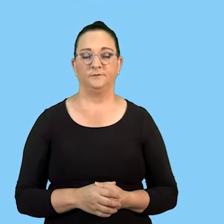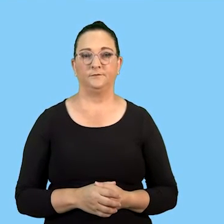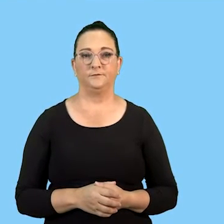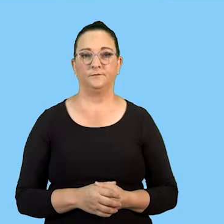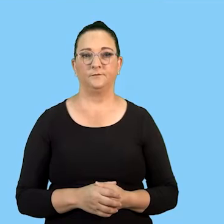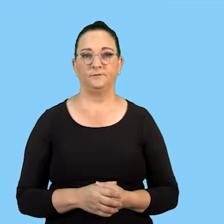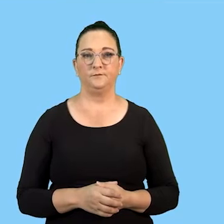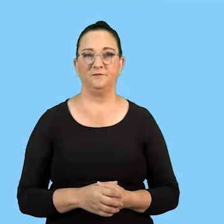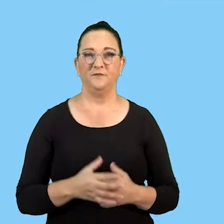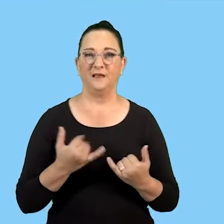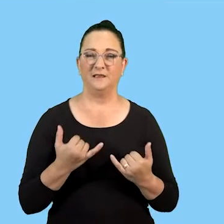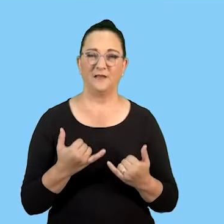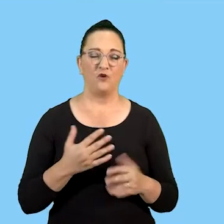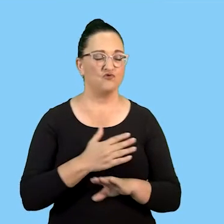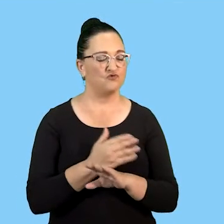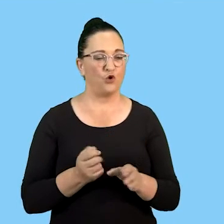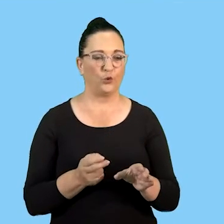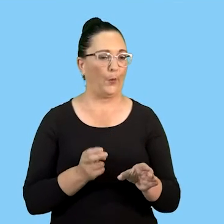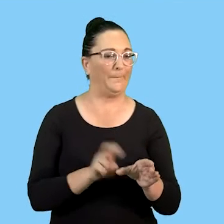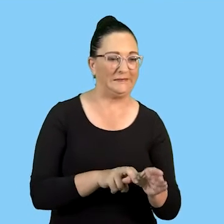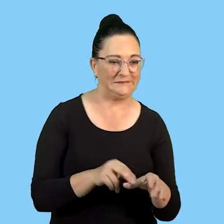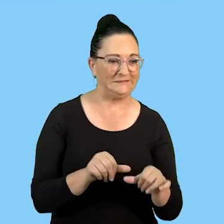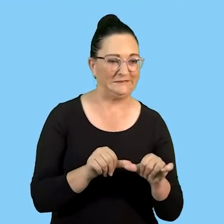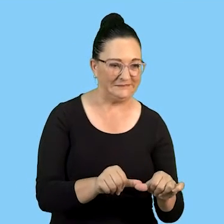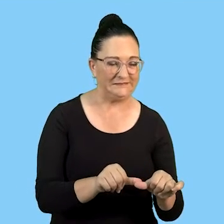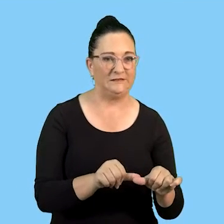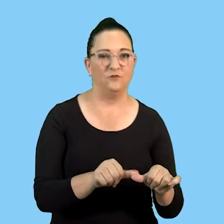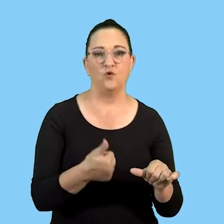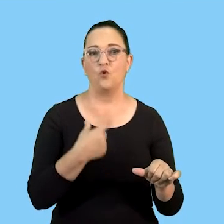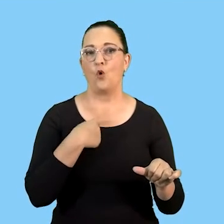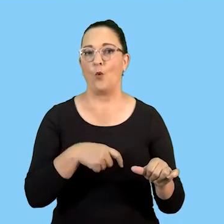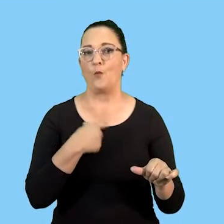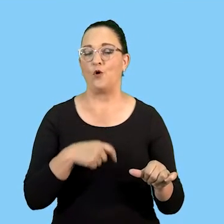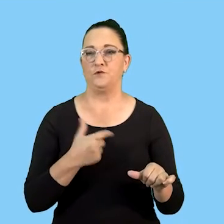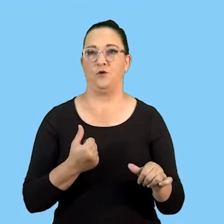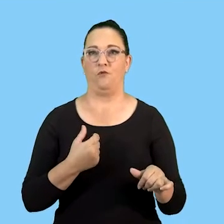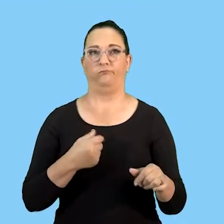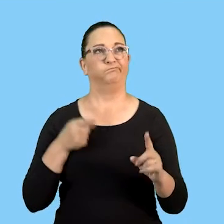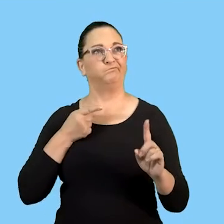commitment or distracted by personal objectives, which may lead to the inability to